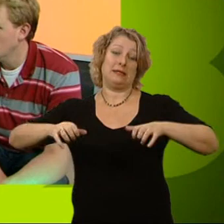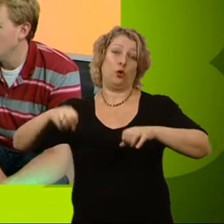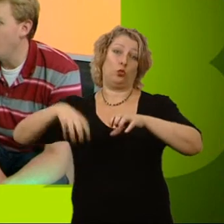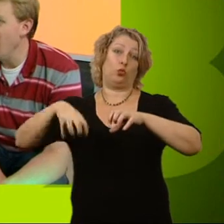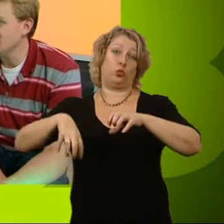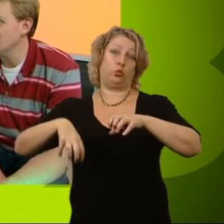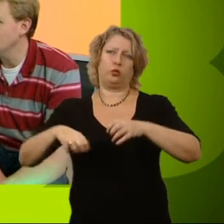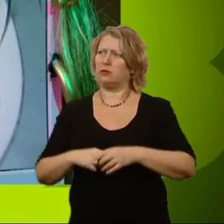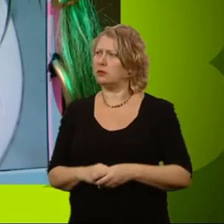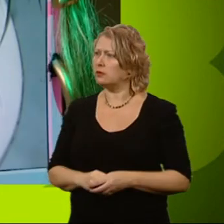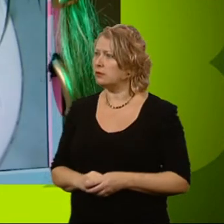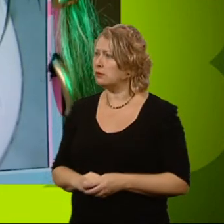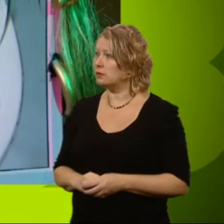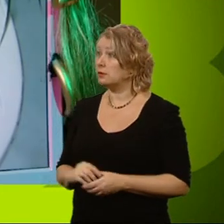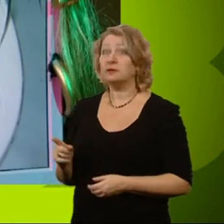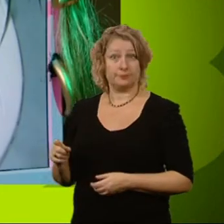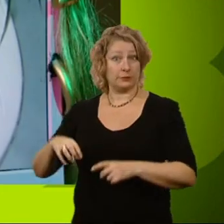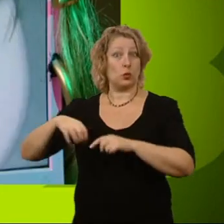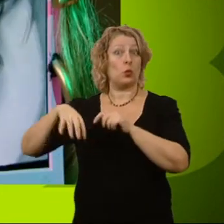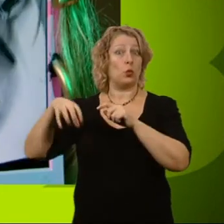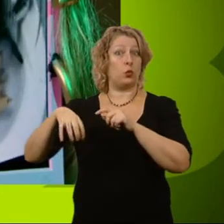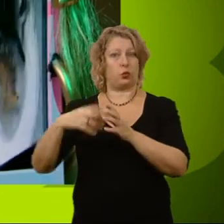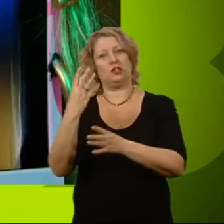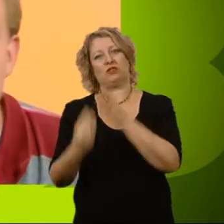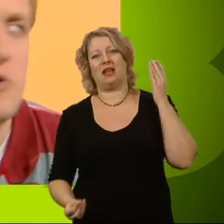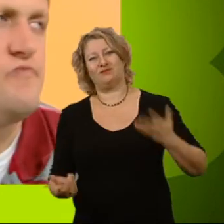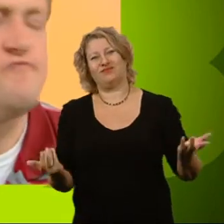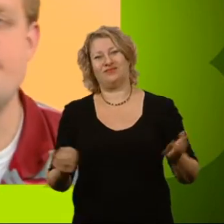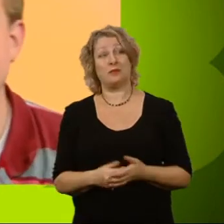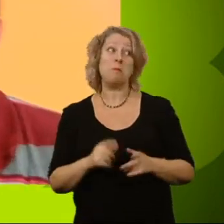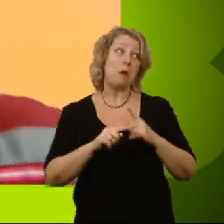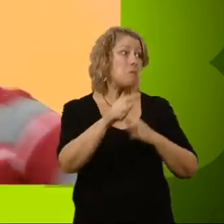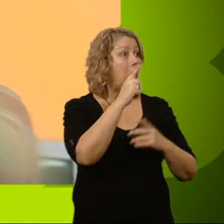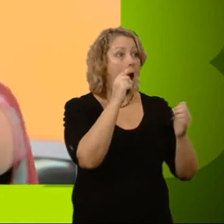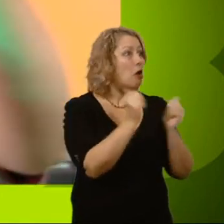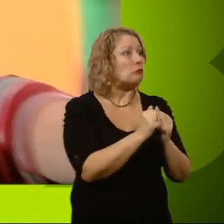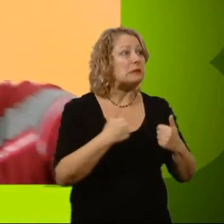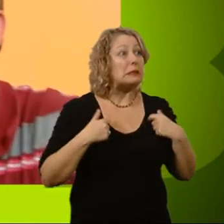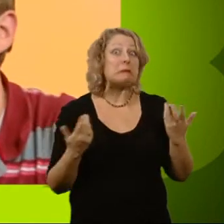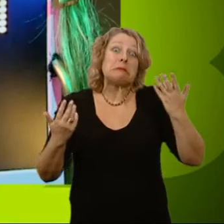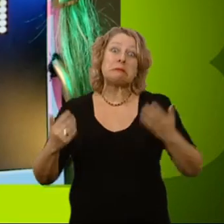on. What? They left the tap on when they all drowned, that's what I think. I mean, not a lot of scientists agree with me.